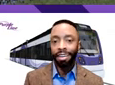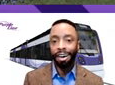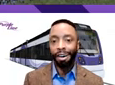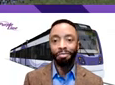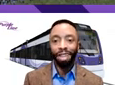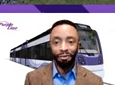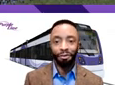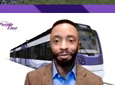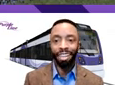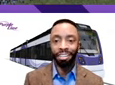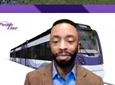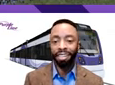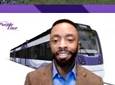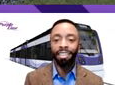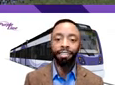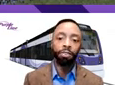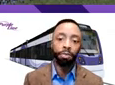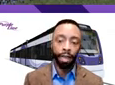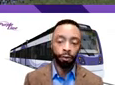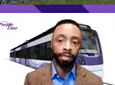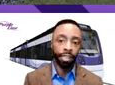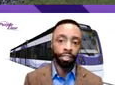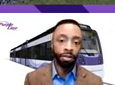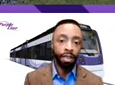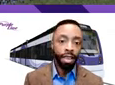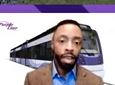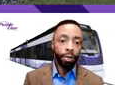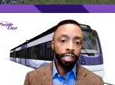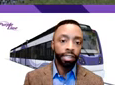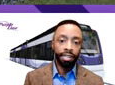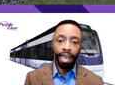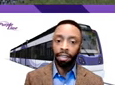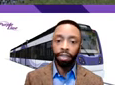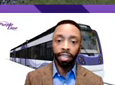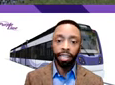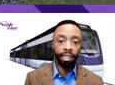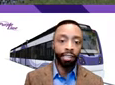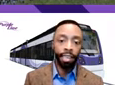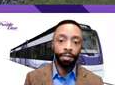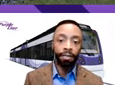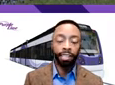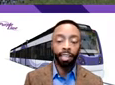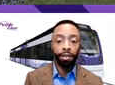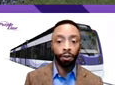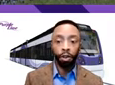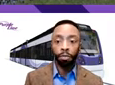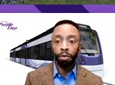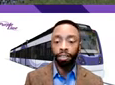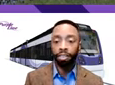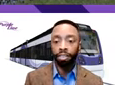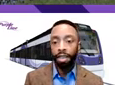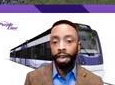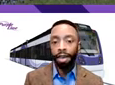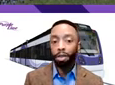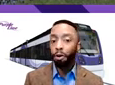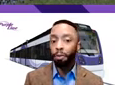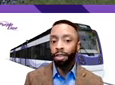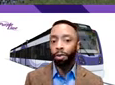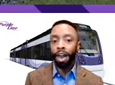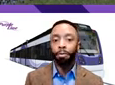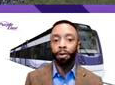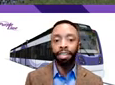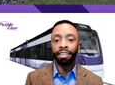side platform station, but this is a center platform station, which is not unique to the landscape of this area for Long Branch.